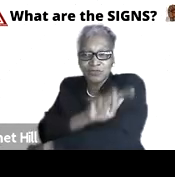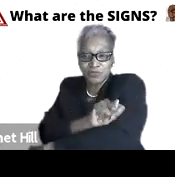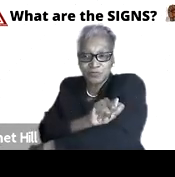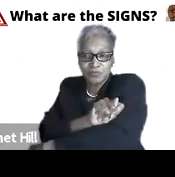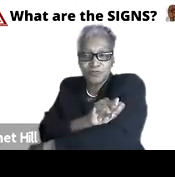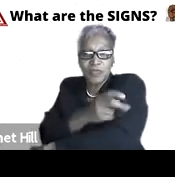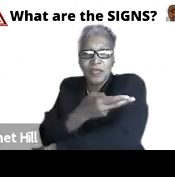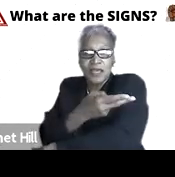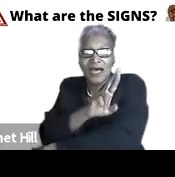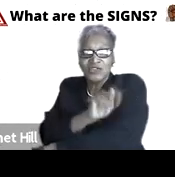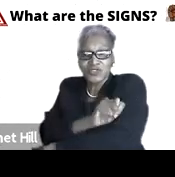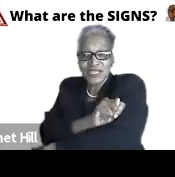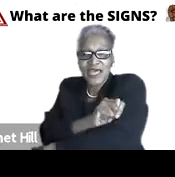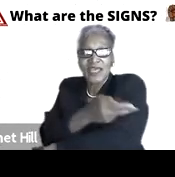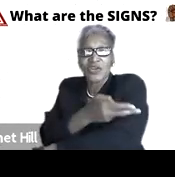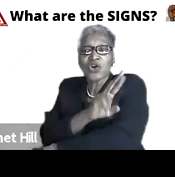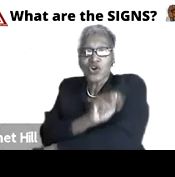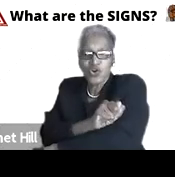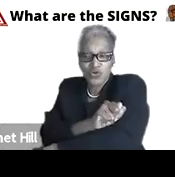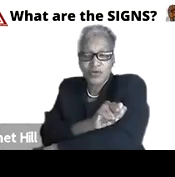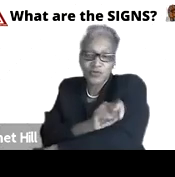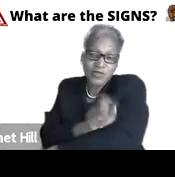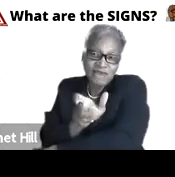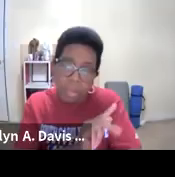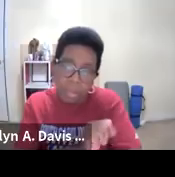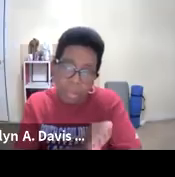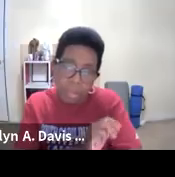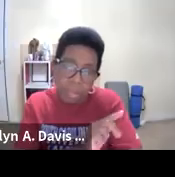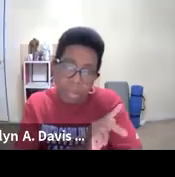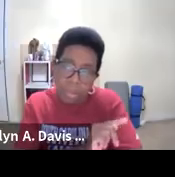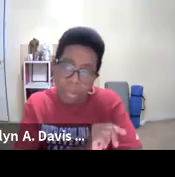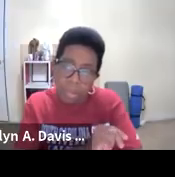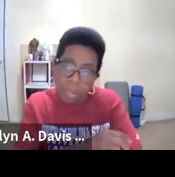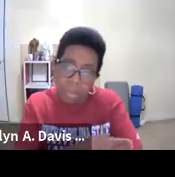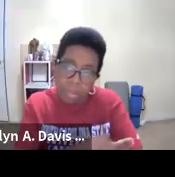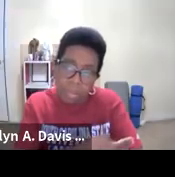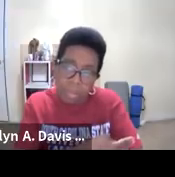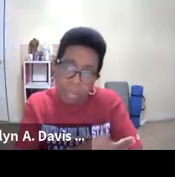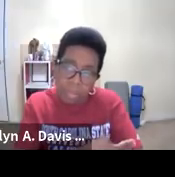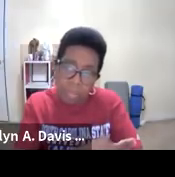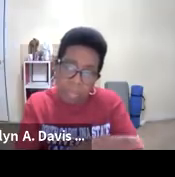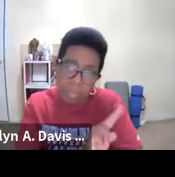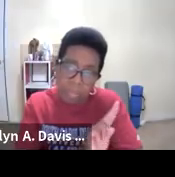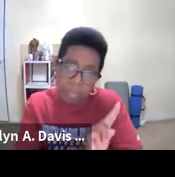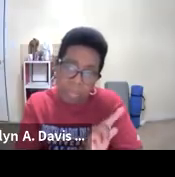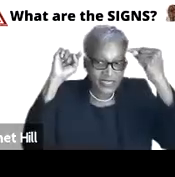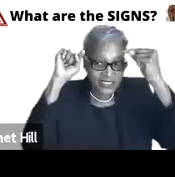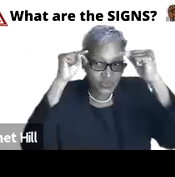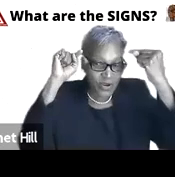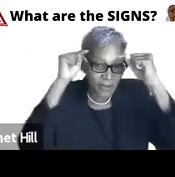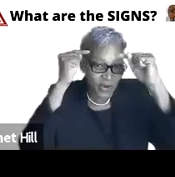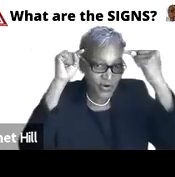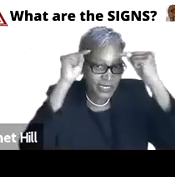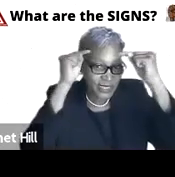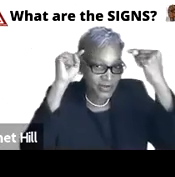but I do the sign hurt. Really, I fingerspell the word hurt right here. Guess what this